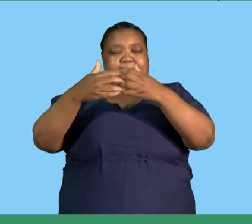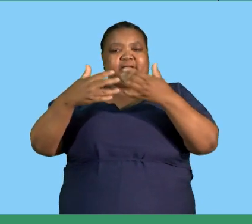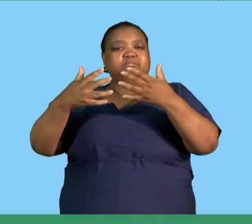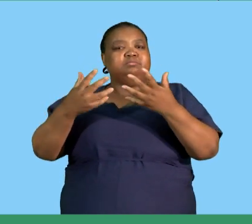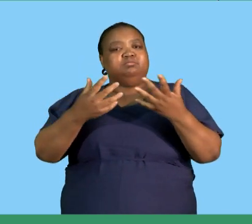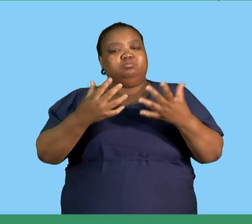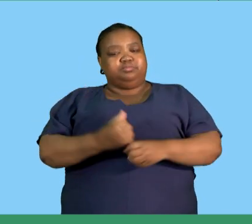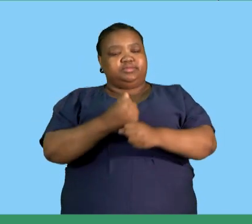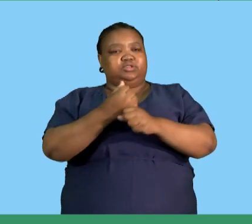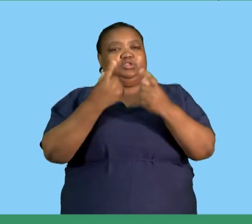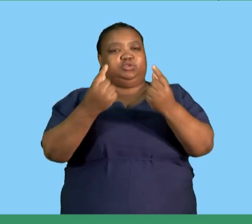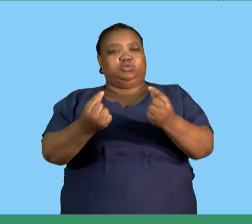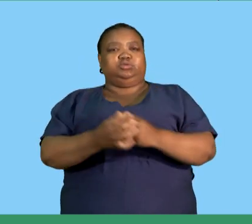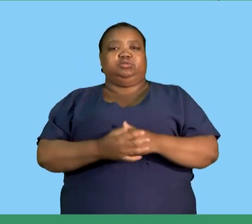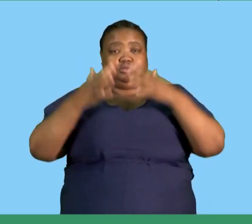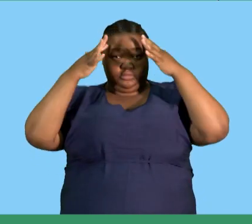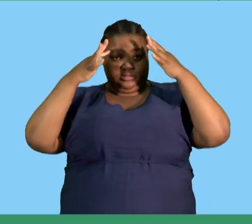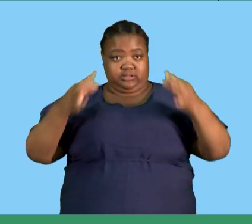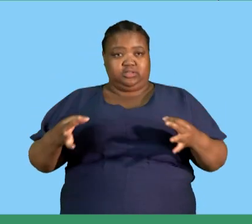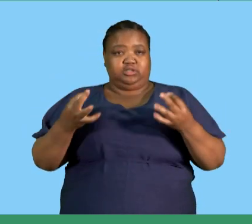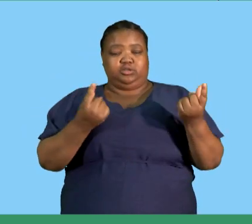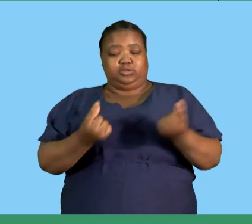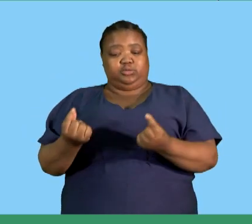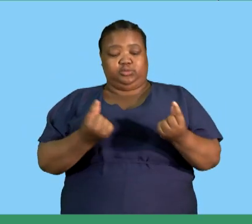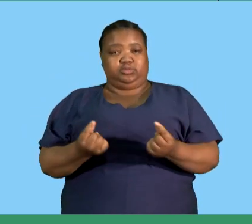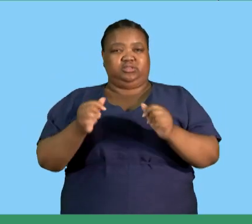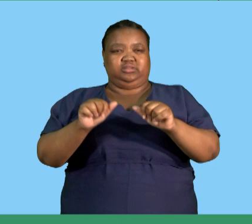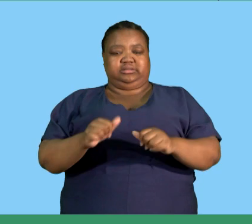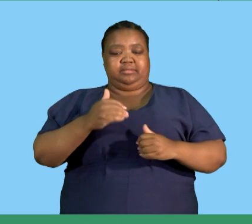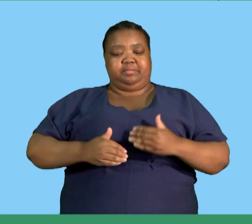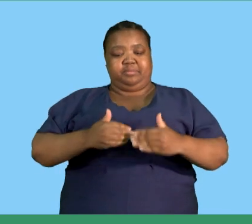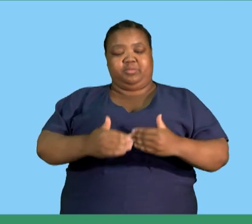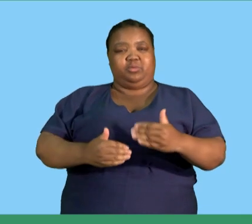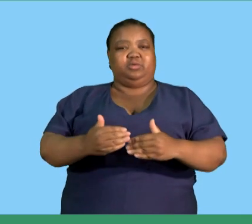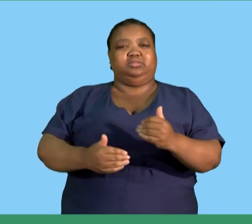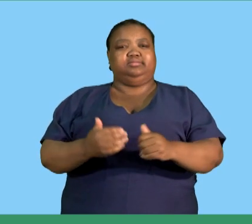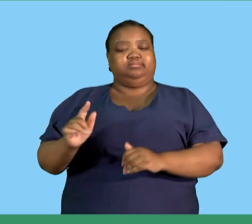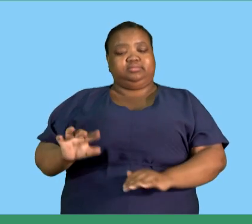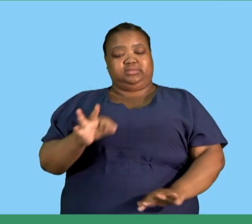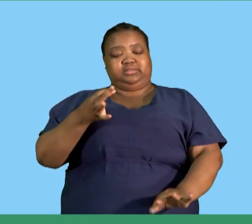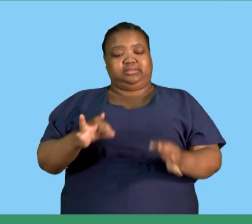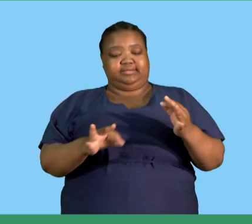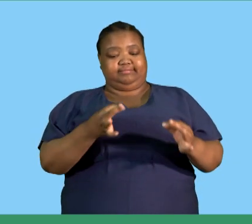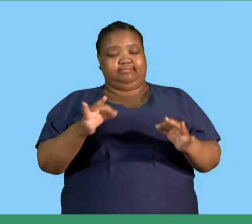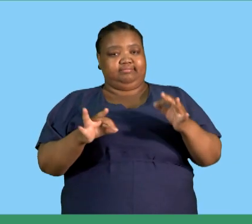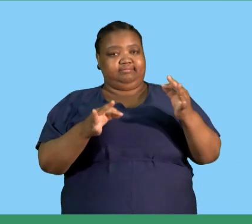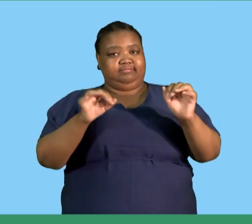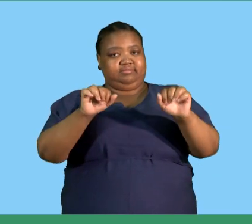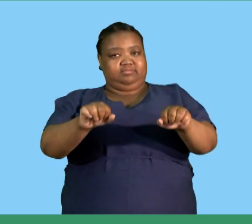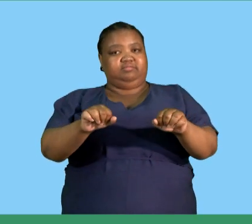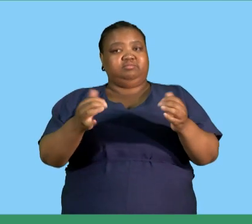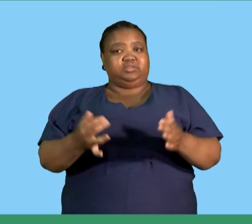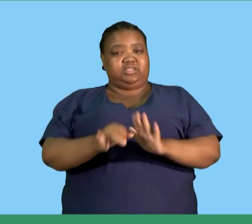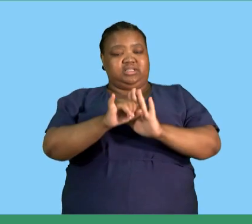create. Creativity means ideas featuring new and original methods. Decision making is a process